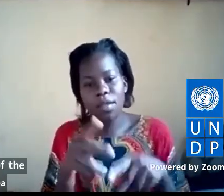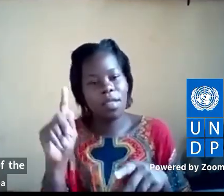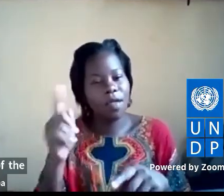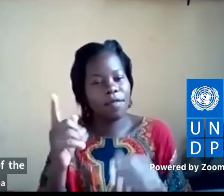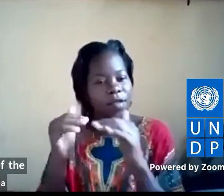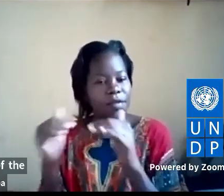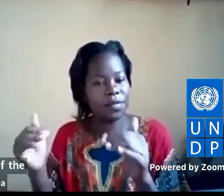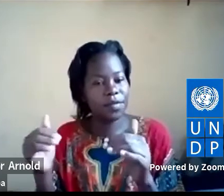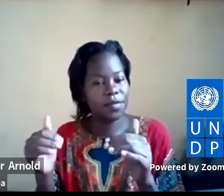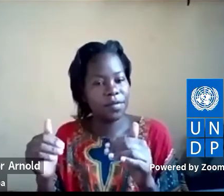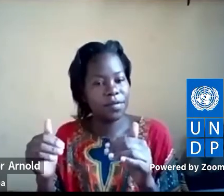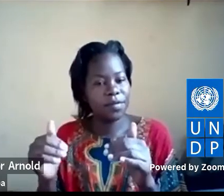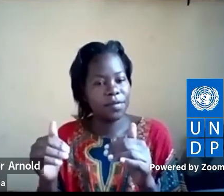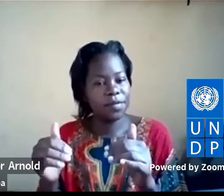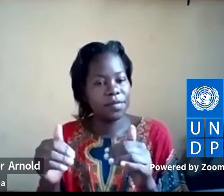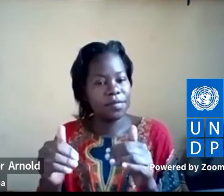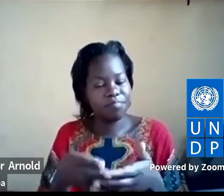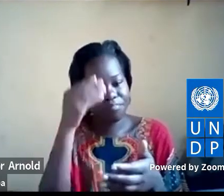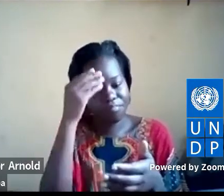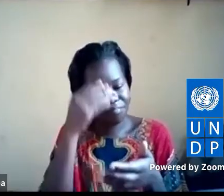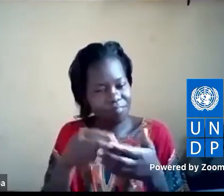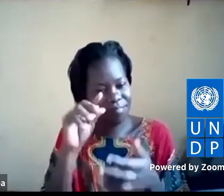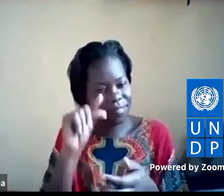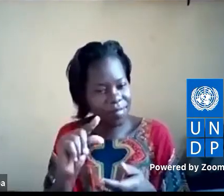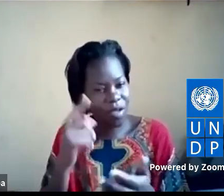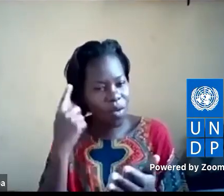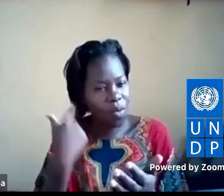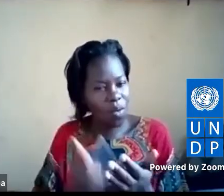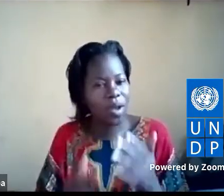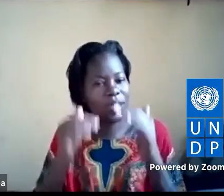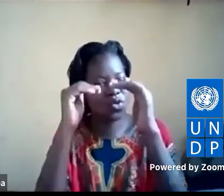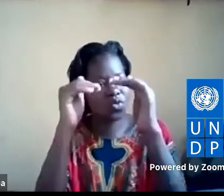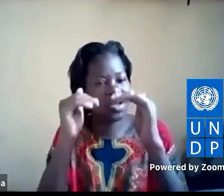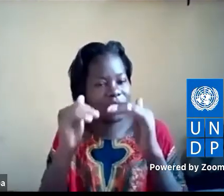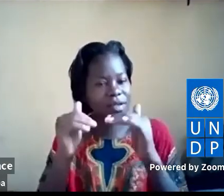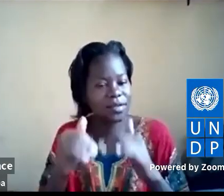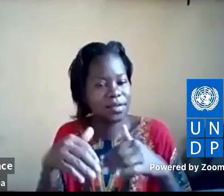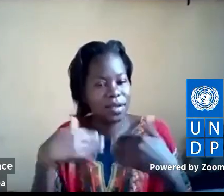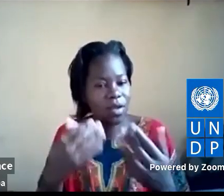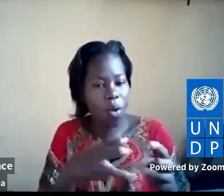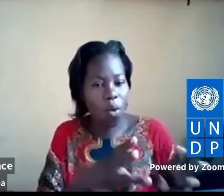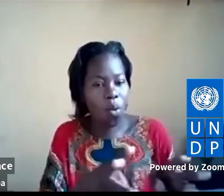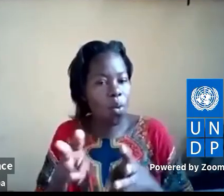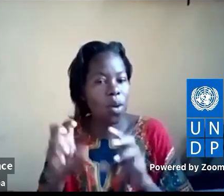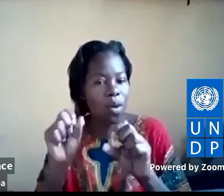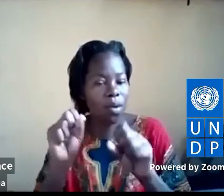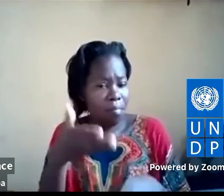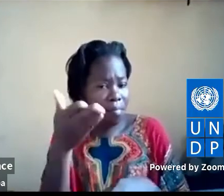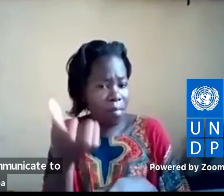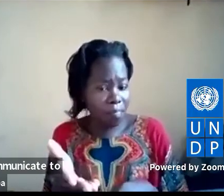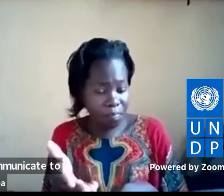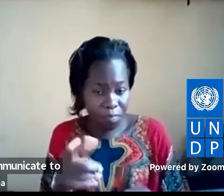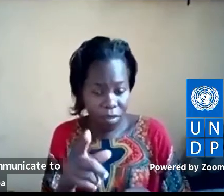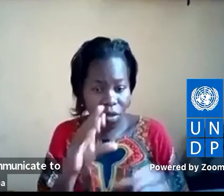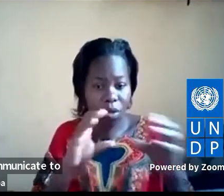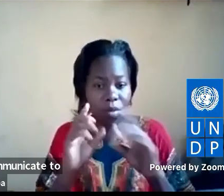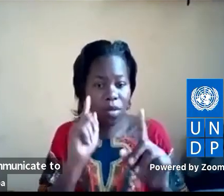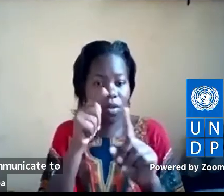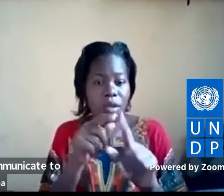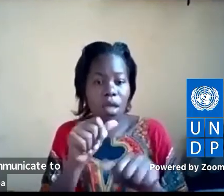highly educated, what strategies have been put in place to communicate to them about the legal and policy requirements in this